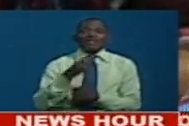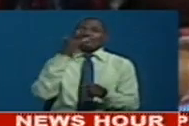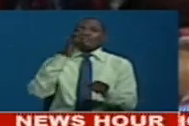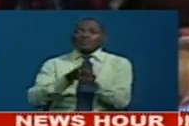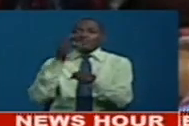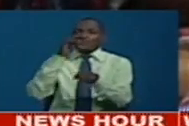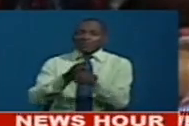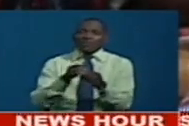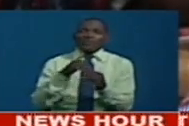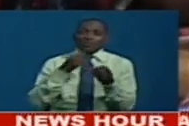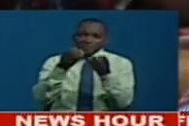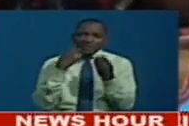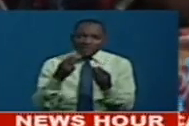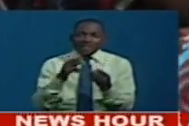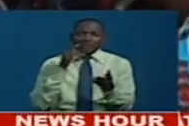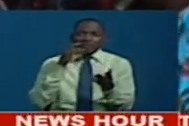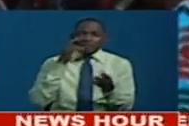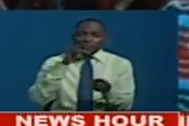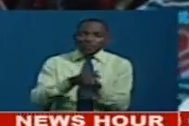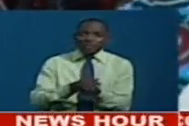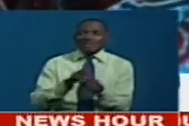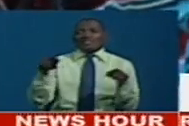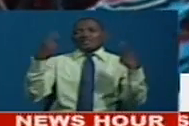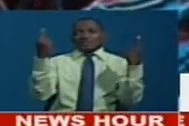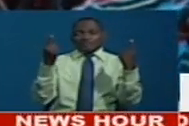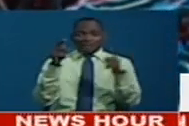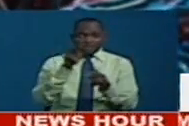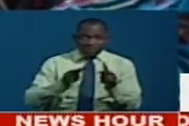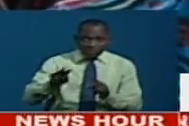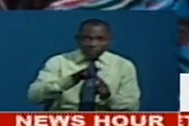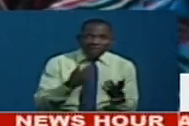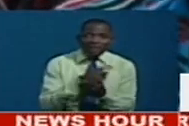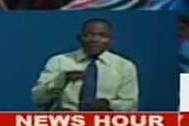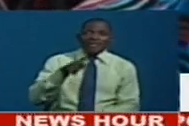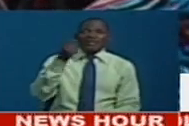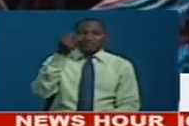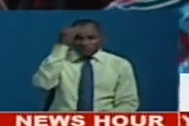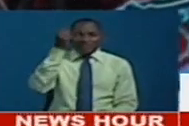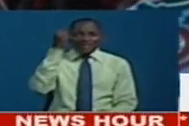before they gave us their vote. Because we want the people of Ghana to understand